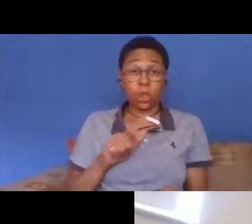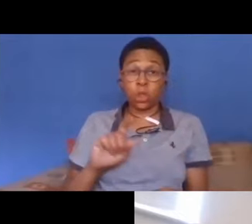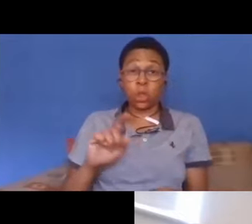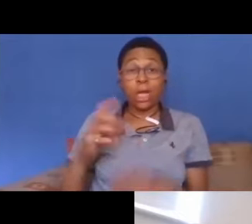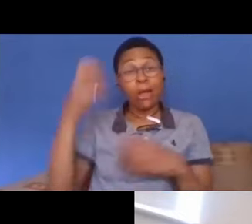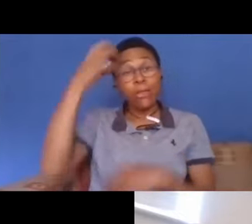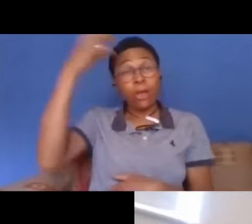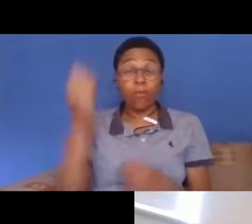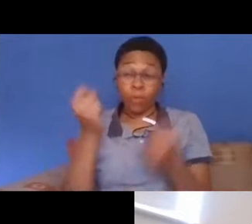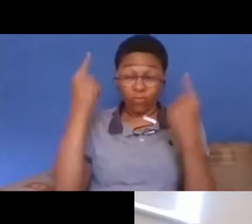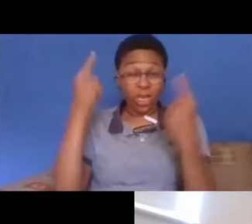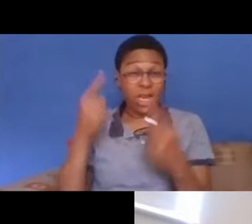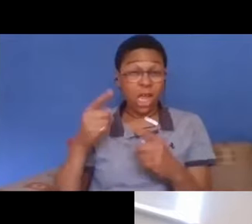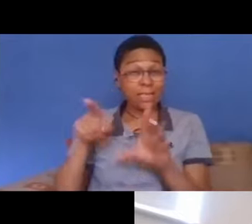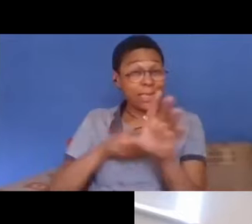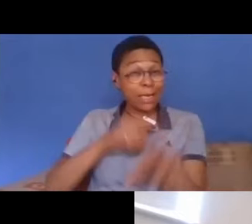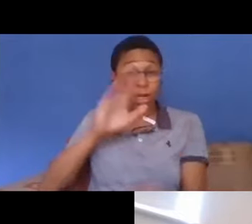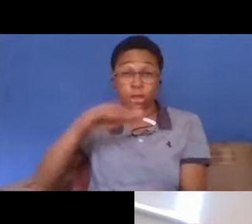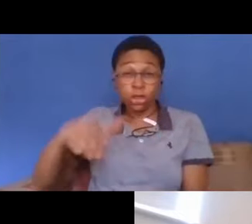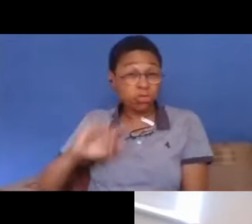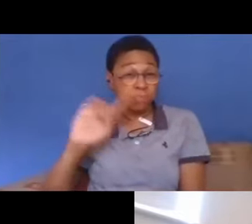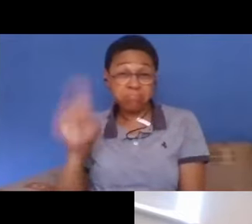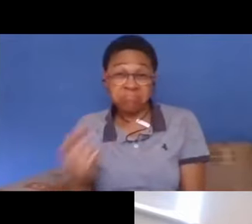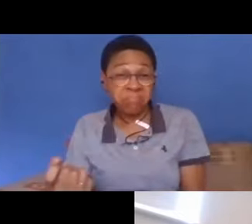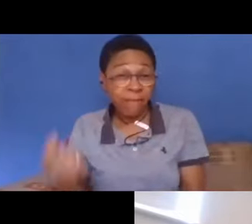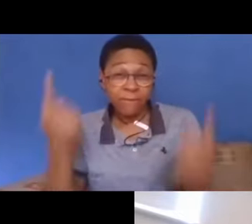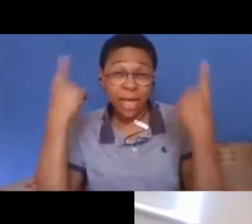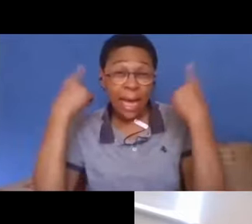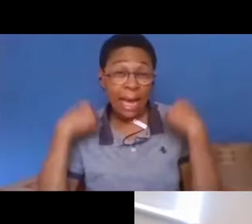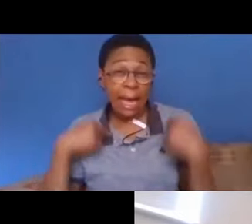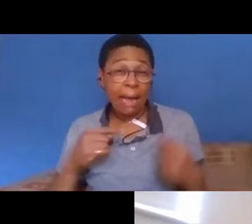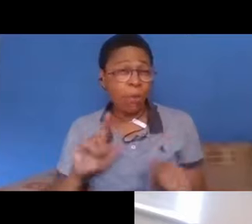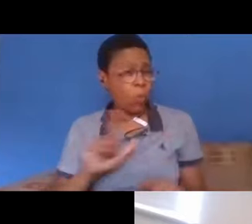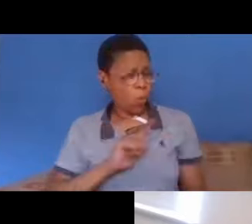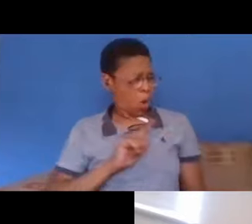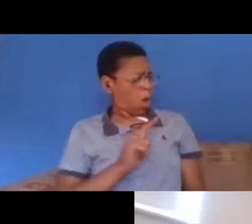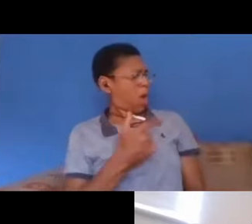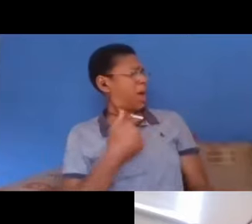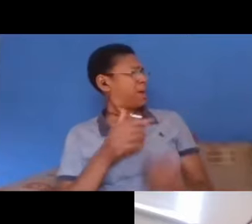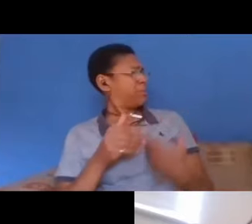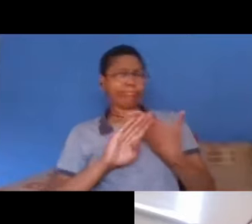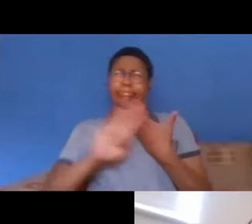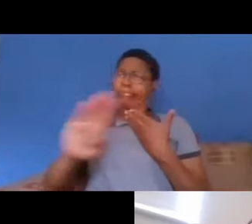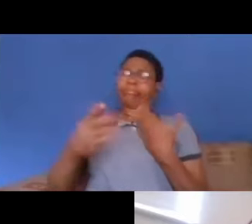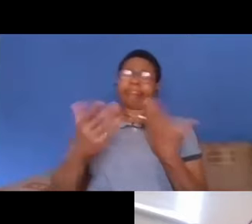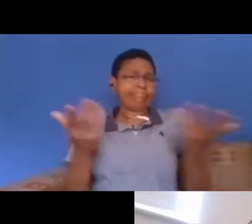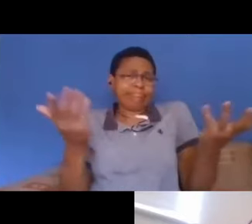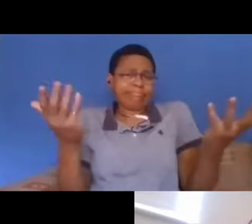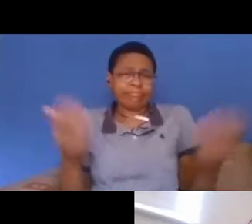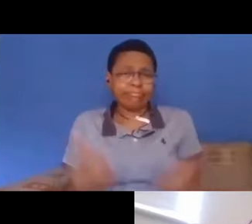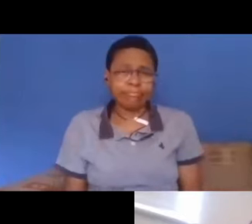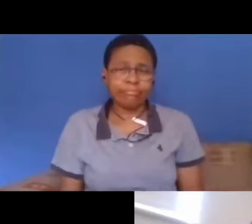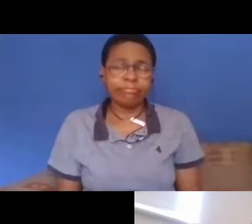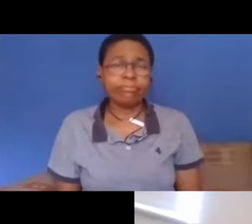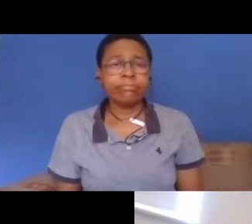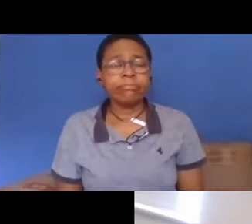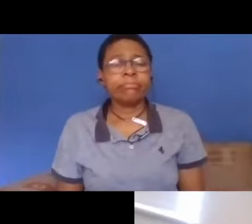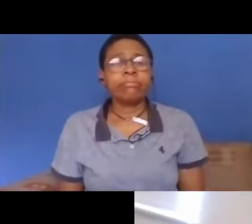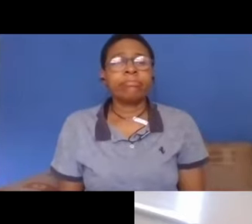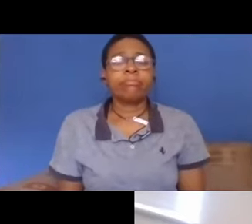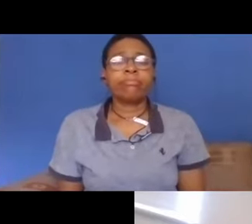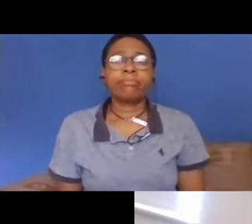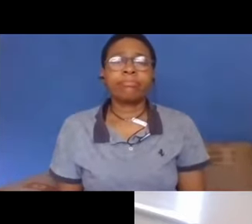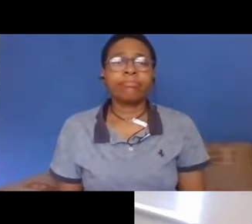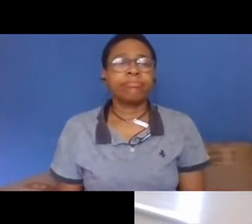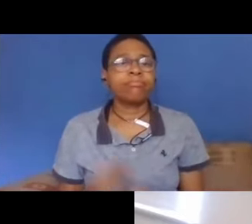Does the two household limits apply? So again, it depends on the setting, out of school settings, maximum of 15. Depending